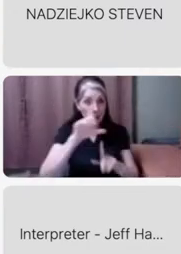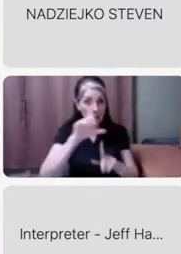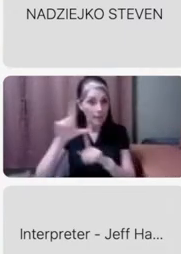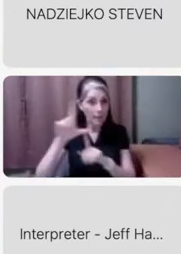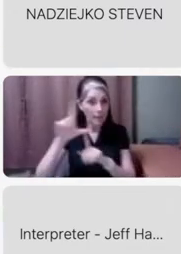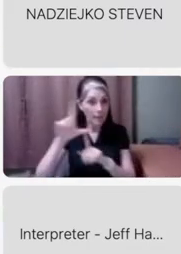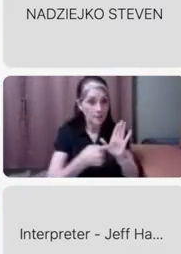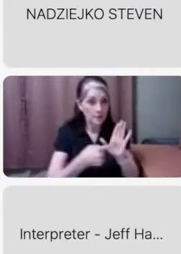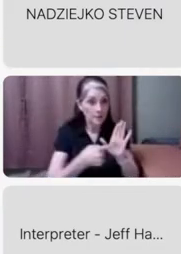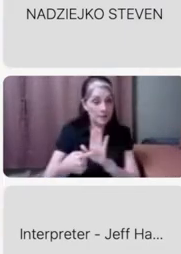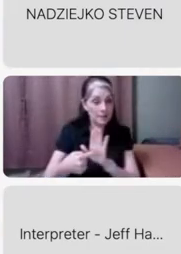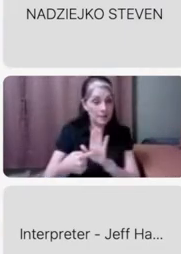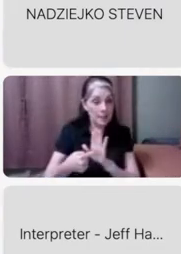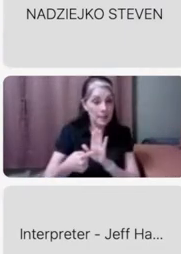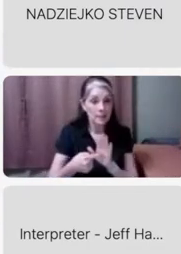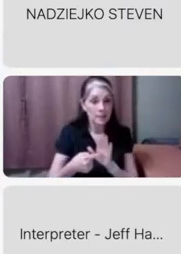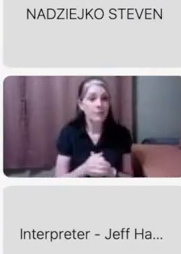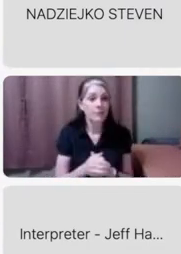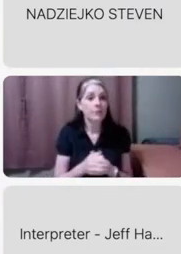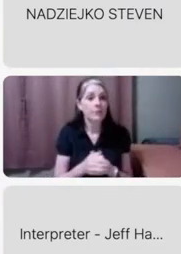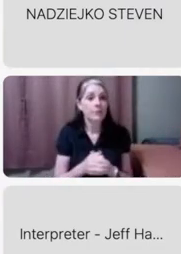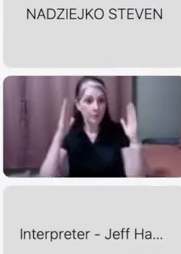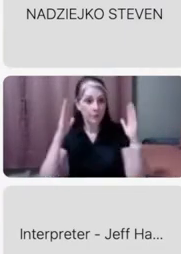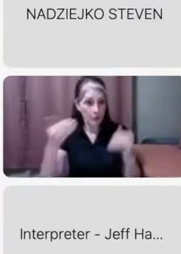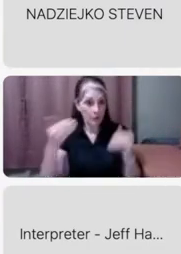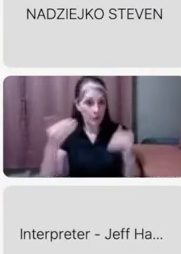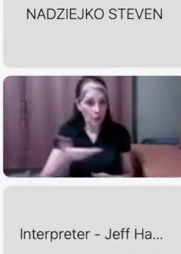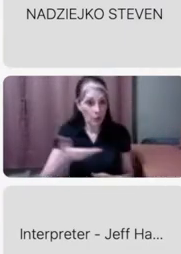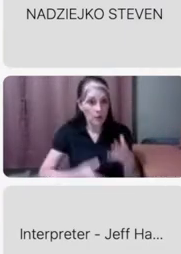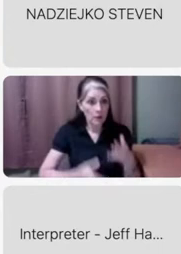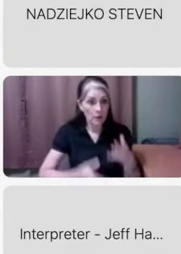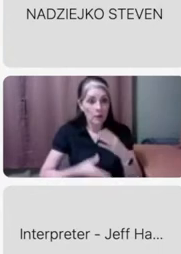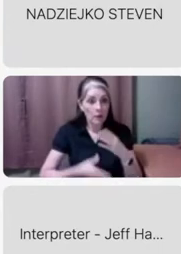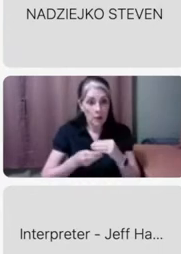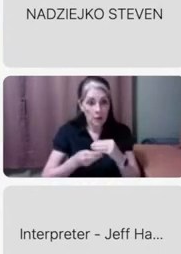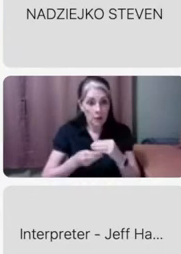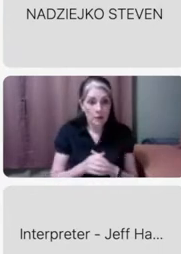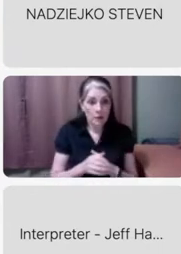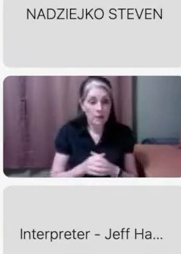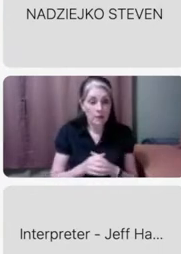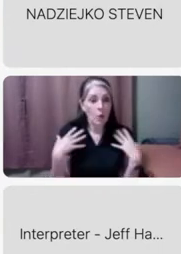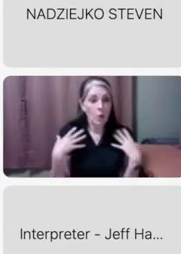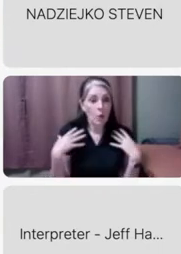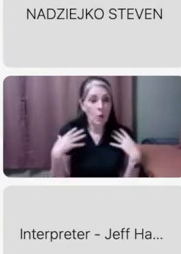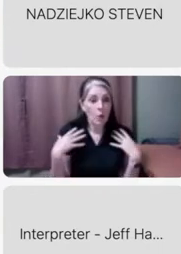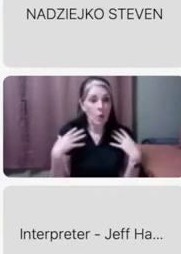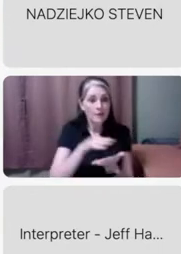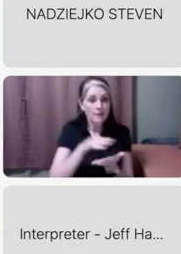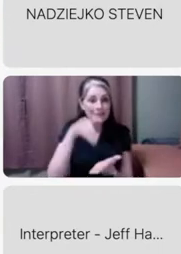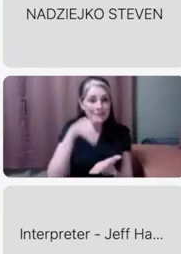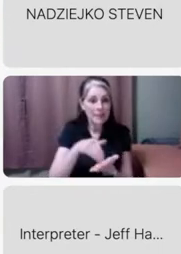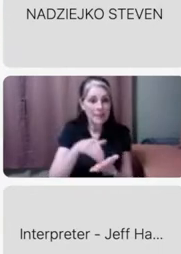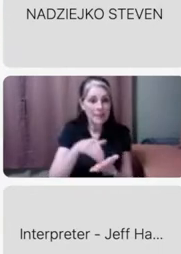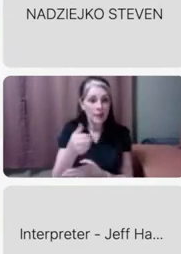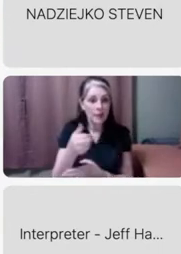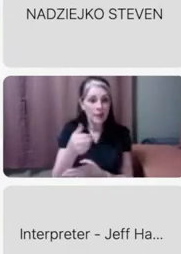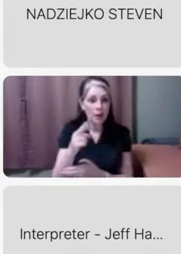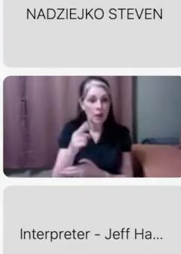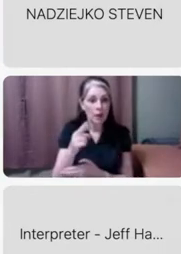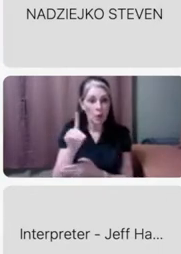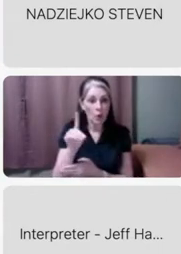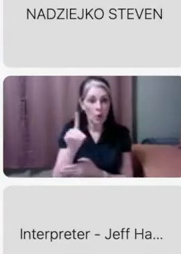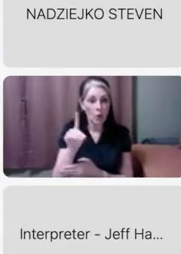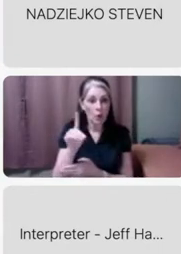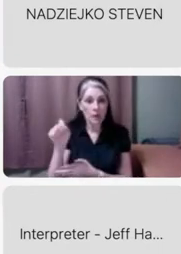after much anticipation we welcome the addition of the harold strauss wellness center to our campus we held a special ribbon-cutting ceremony to